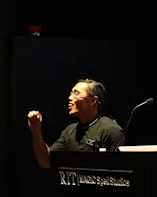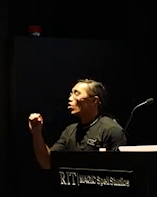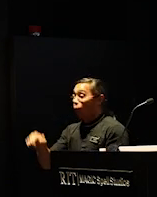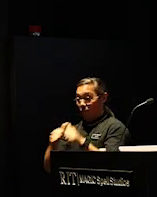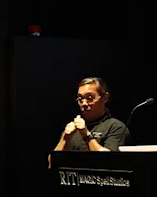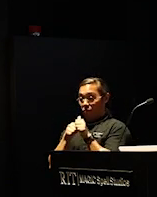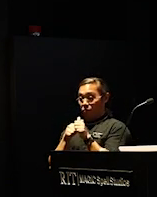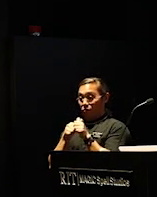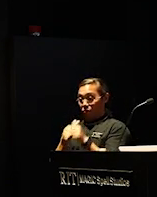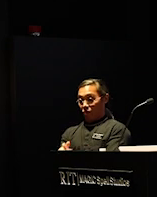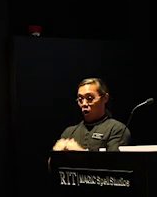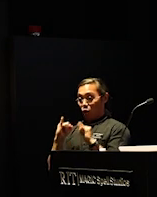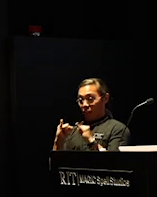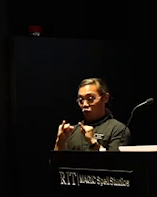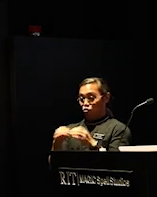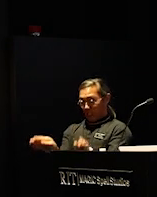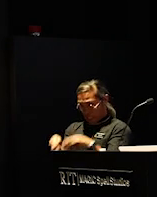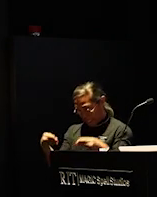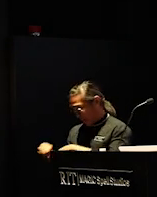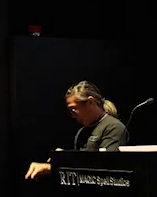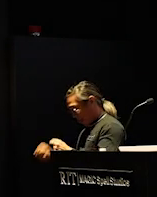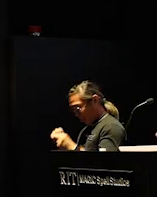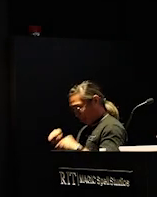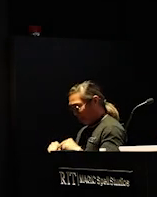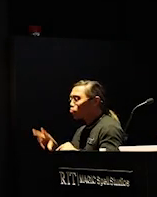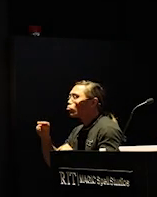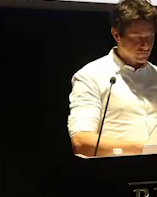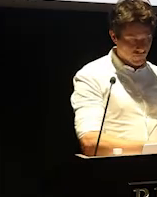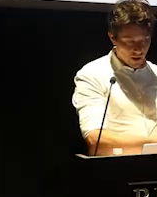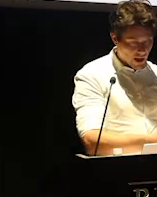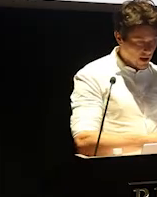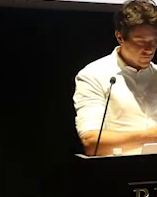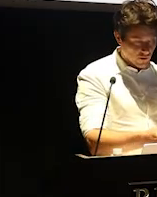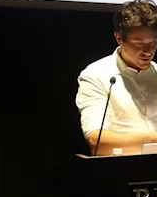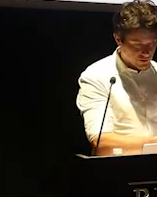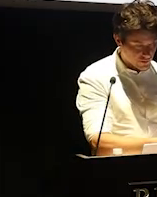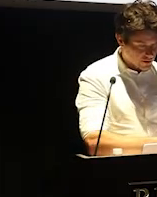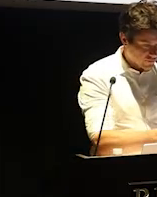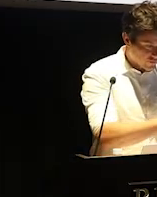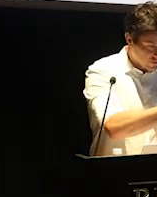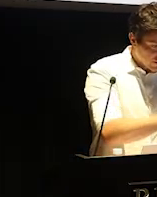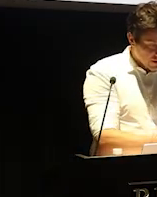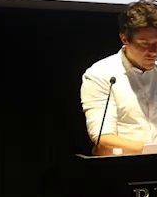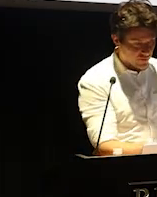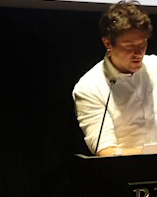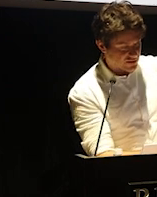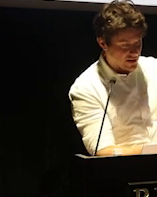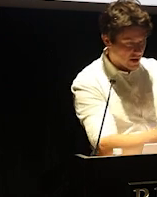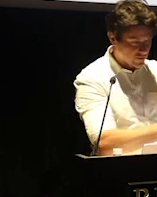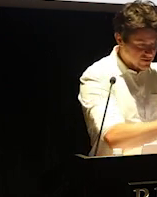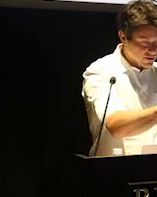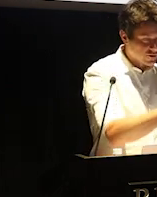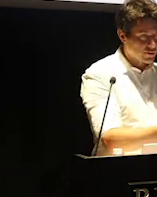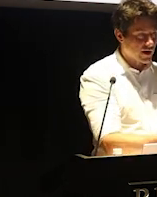you find this thing that your brain does, right? Because you're gonna build, let's say you're gonna build an airplane. And of course you're looking through for things